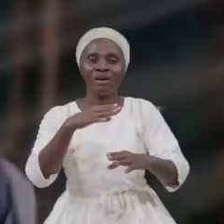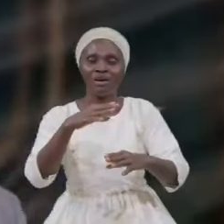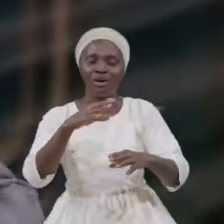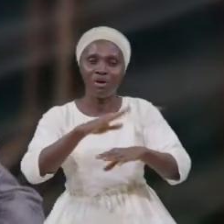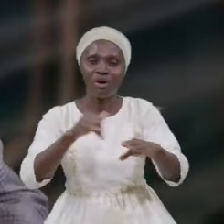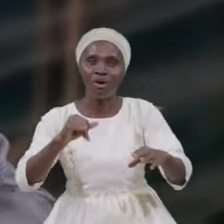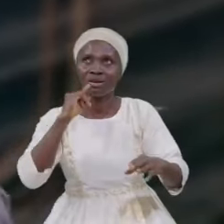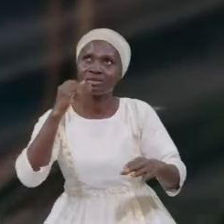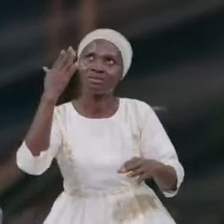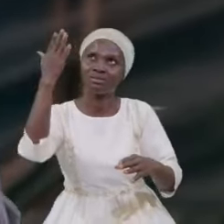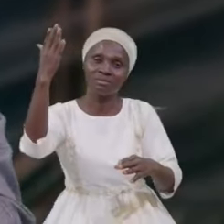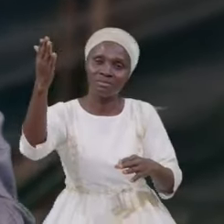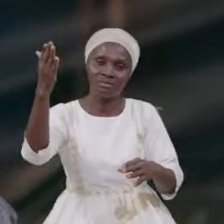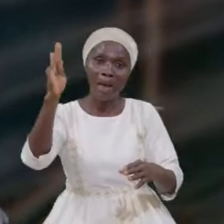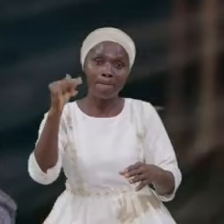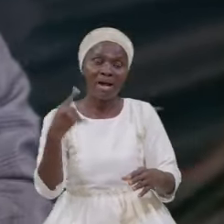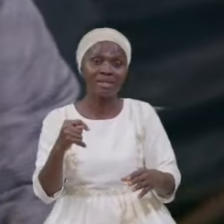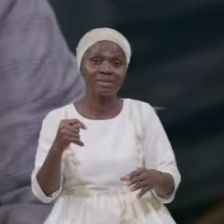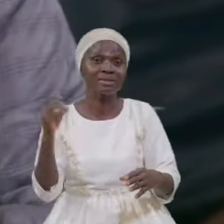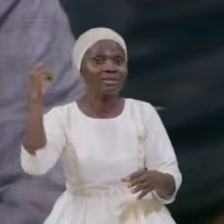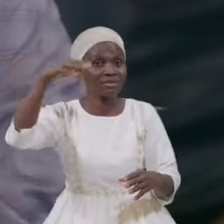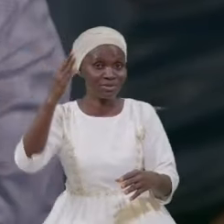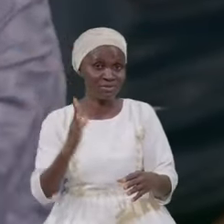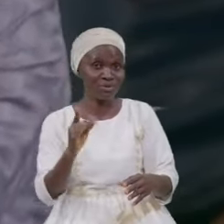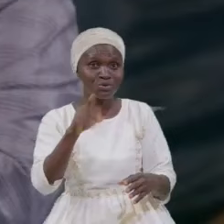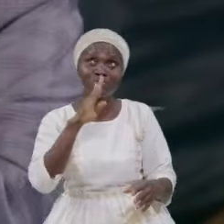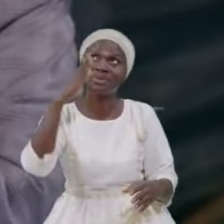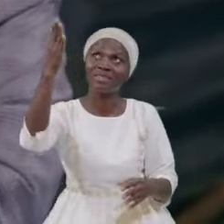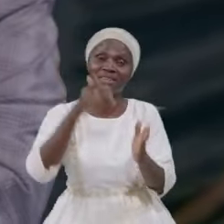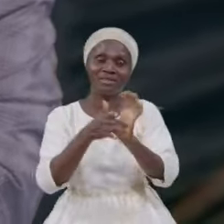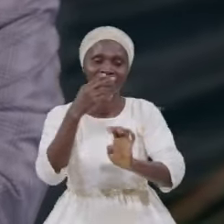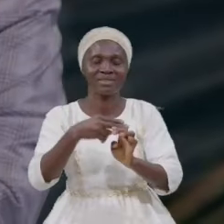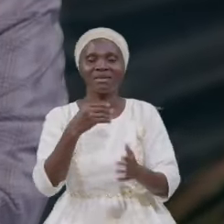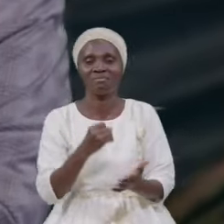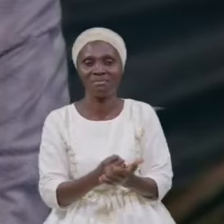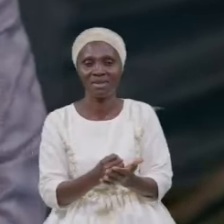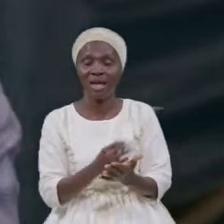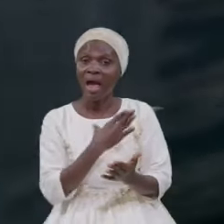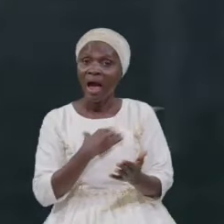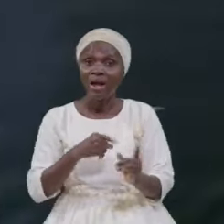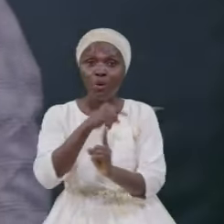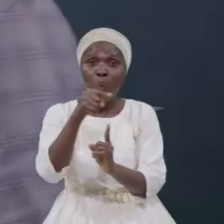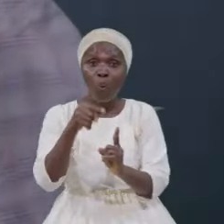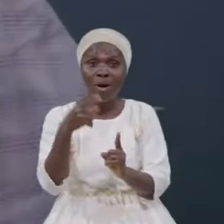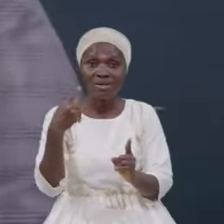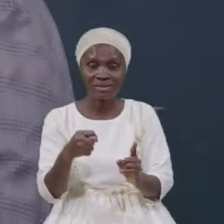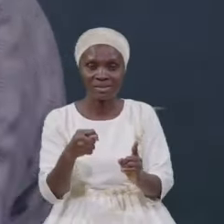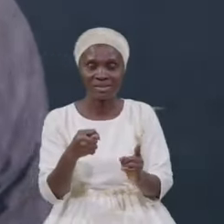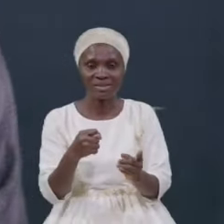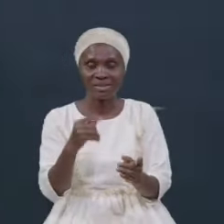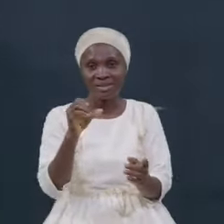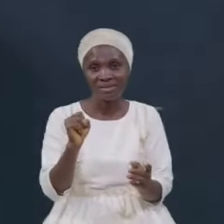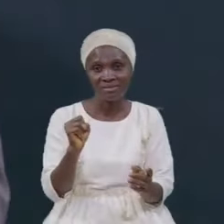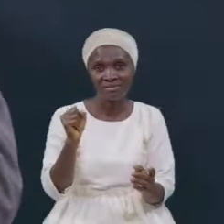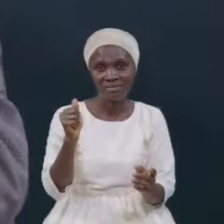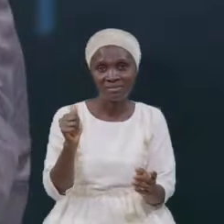in Jesus' name. And when the saints go marching in, not sinners, the